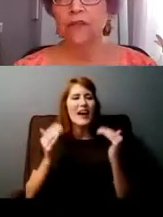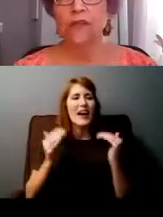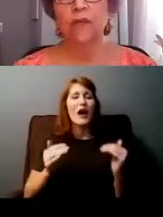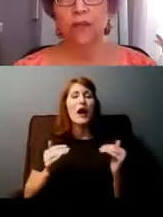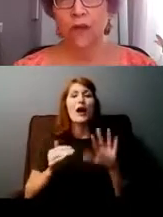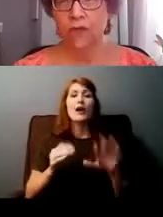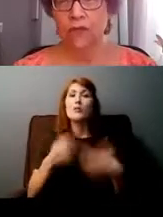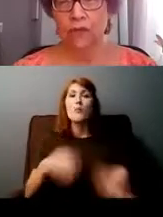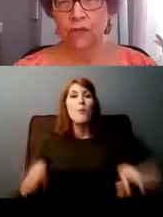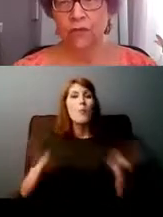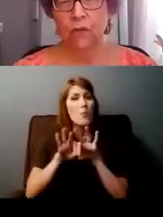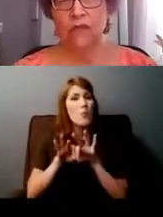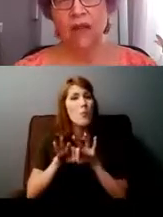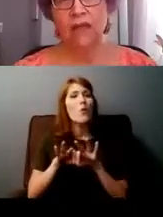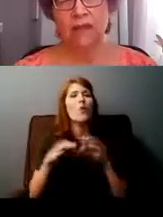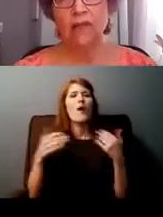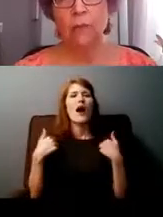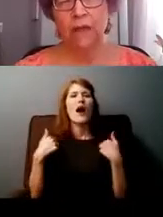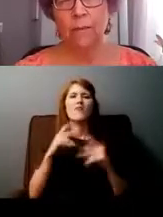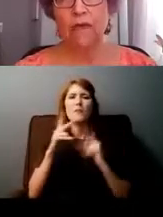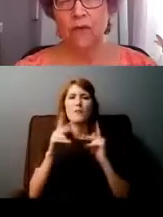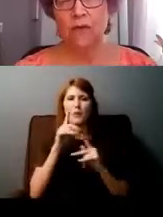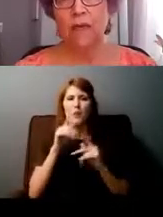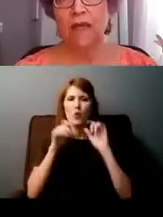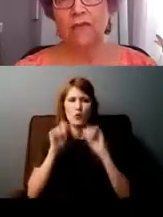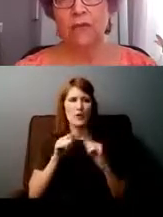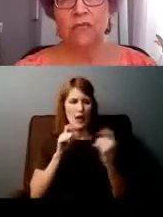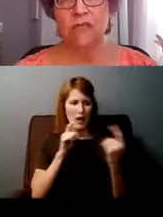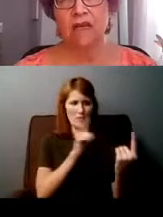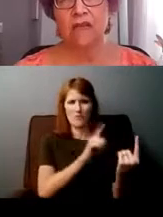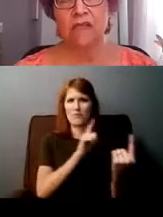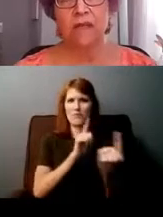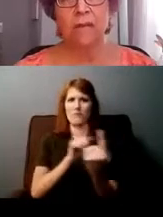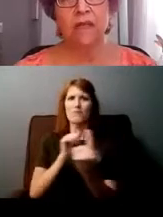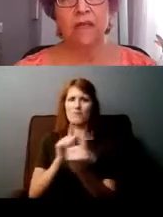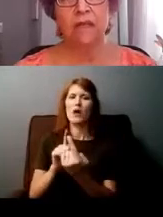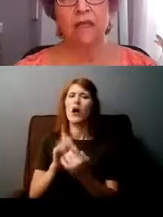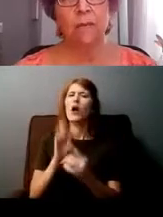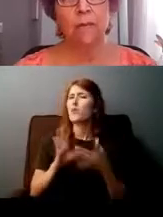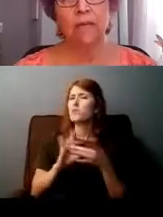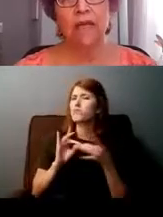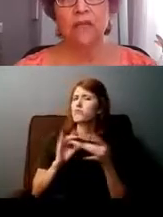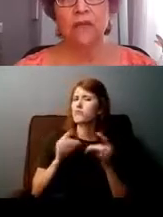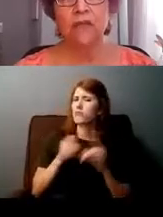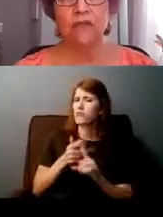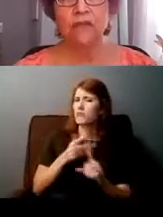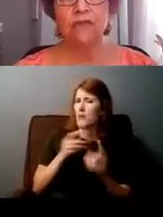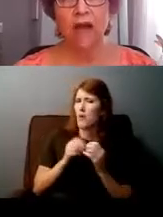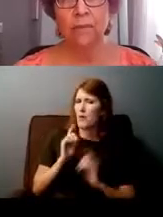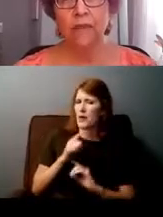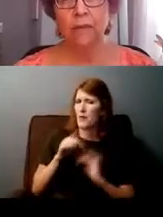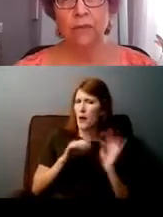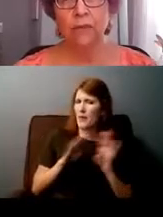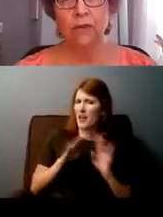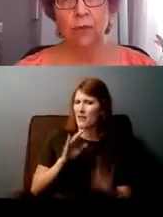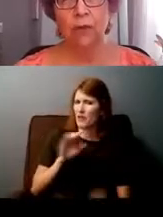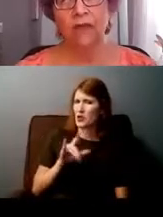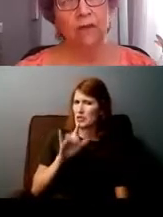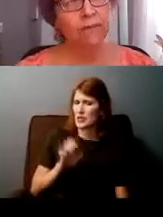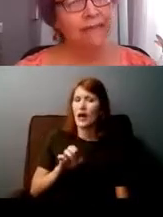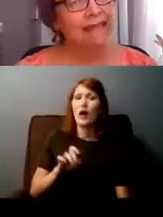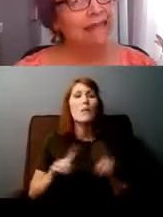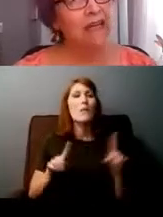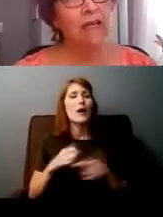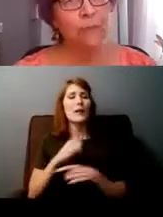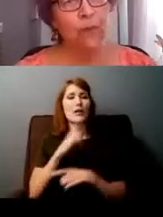people that you can go to, and we'll talk a little bit about those behavioral styles in a minute, but make sure that you've got people who